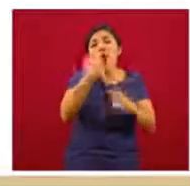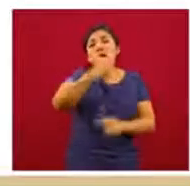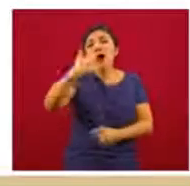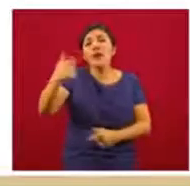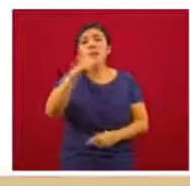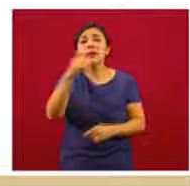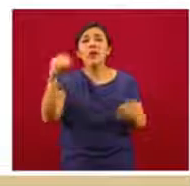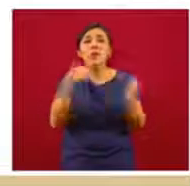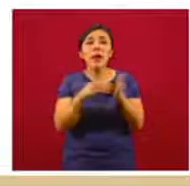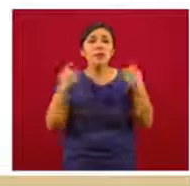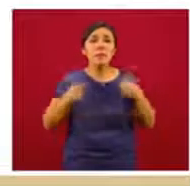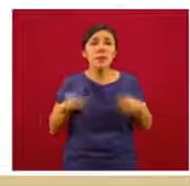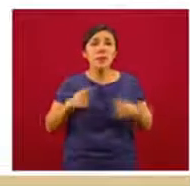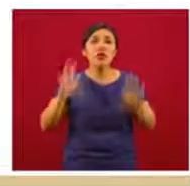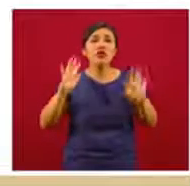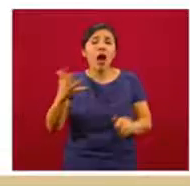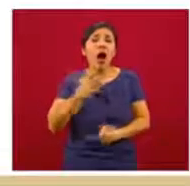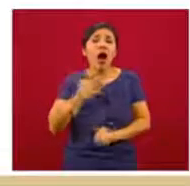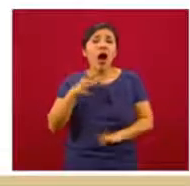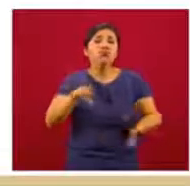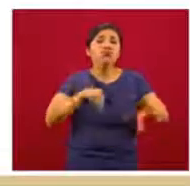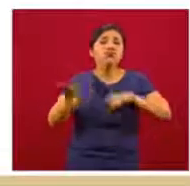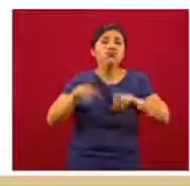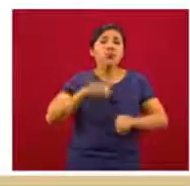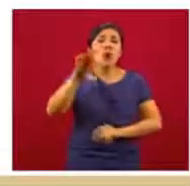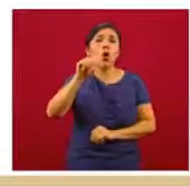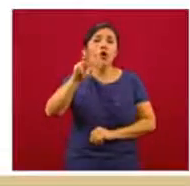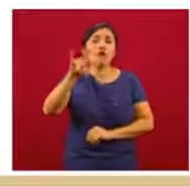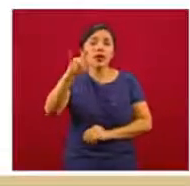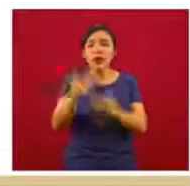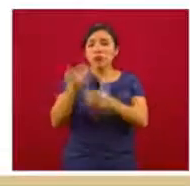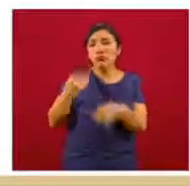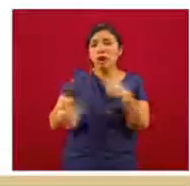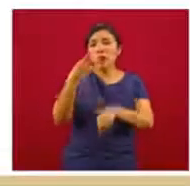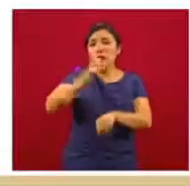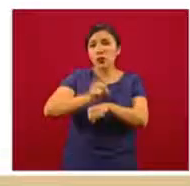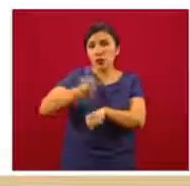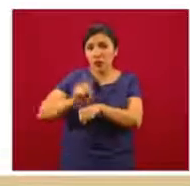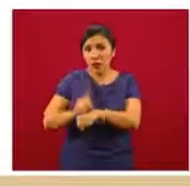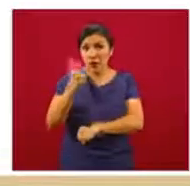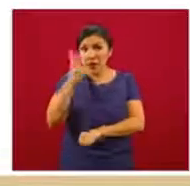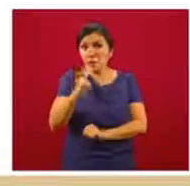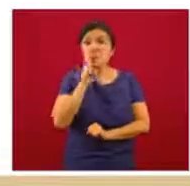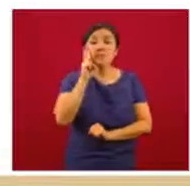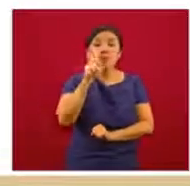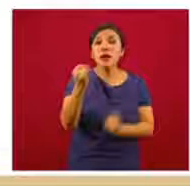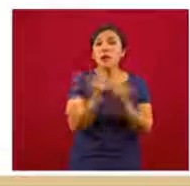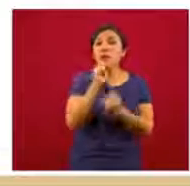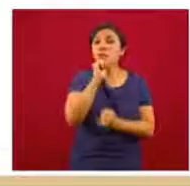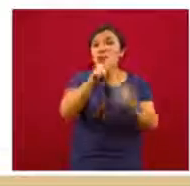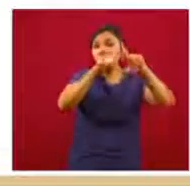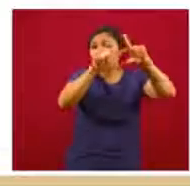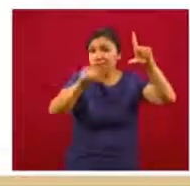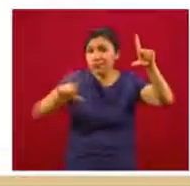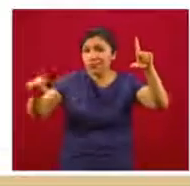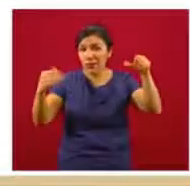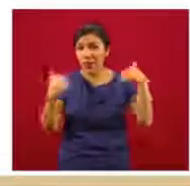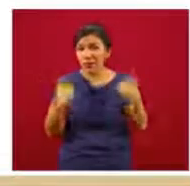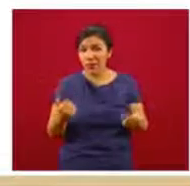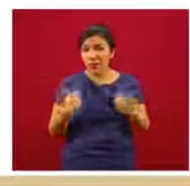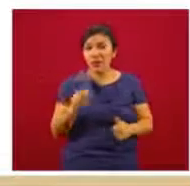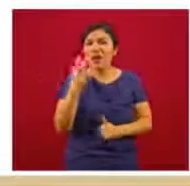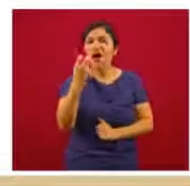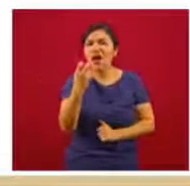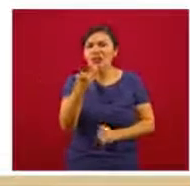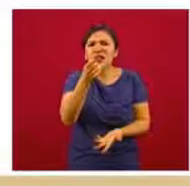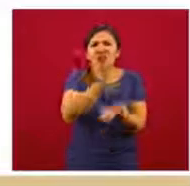Practically 13 persons per 100,000 inhabitants have been suffering from COVID in these last 2 weeks. That's something we can get to see in